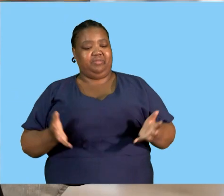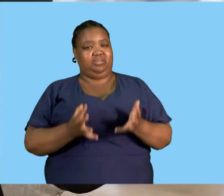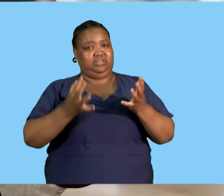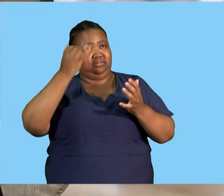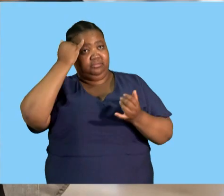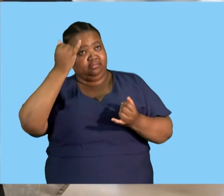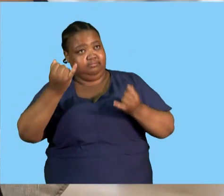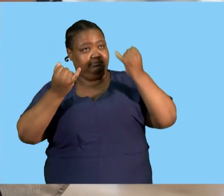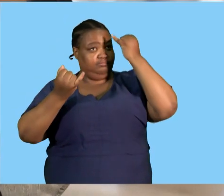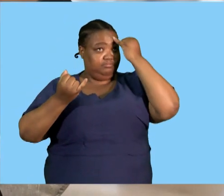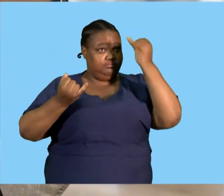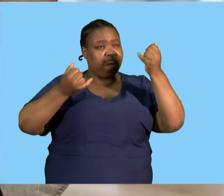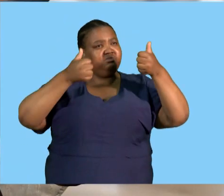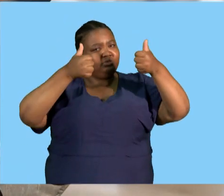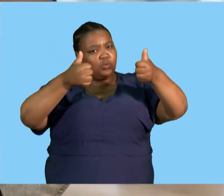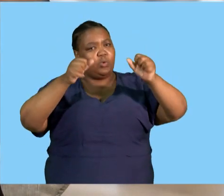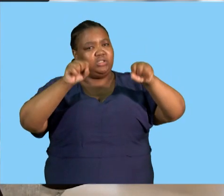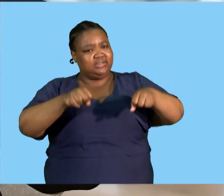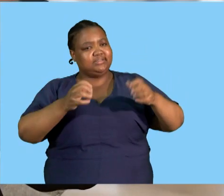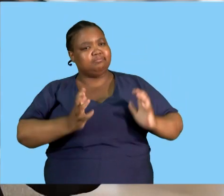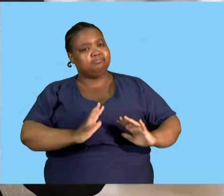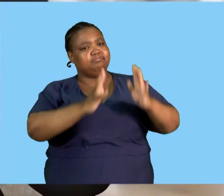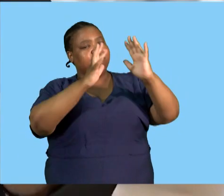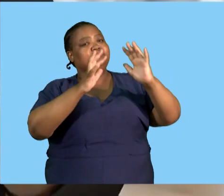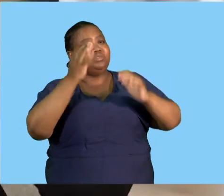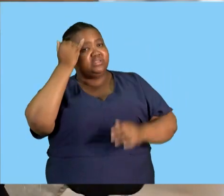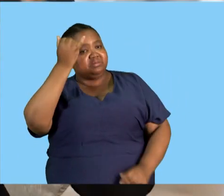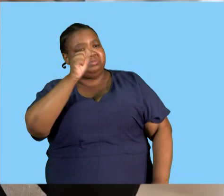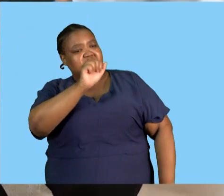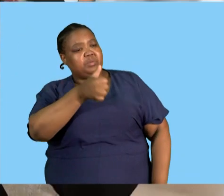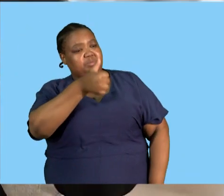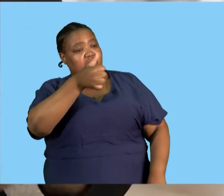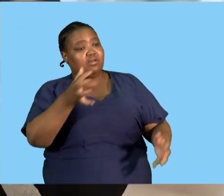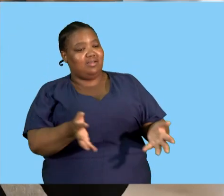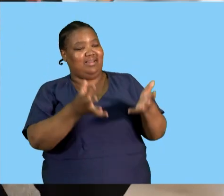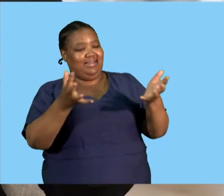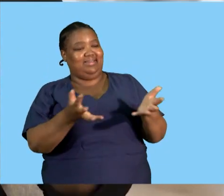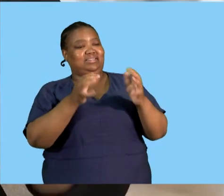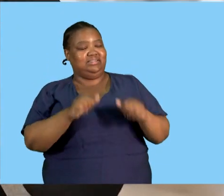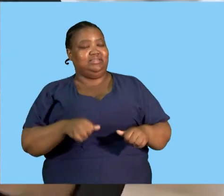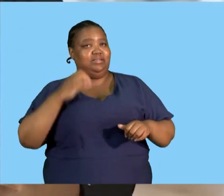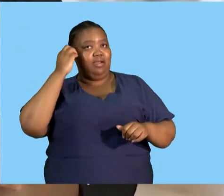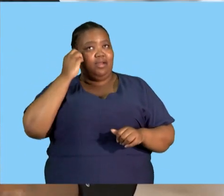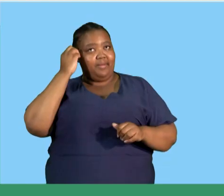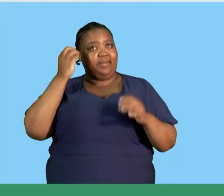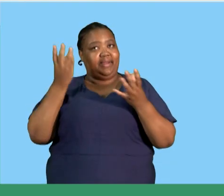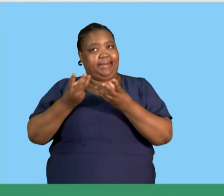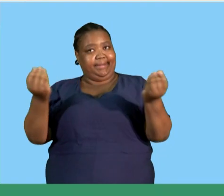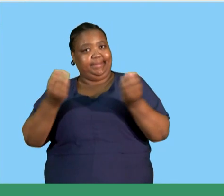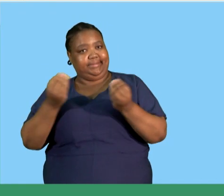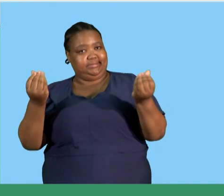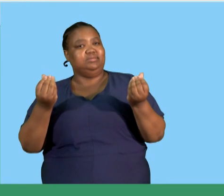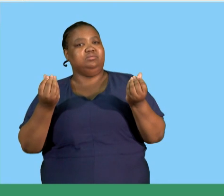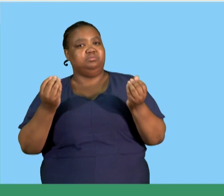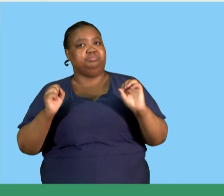your idea, excellent, it's good, beautiful, I love that idea. So you are encouraging them to come up with opinions or solutions.